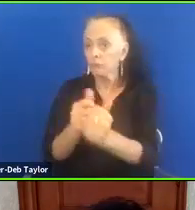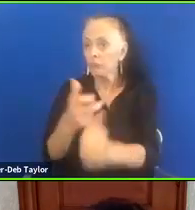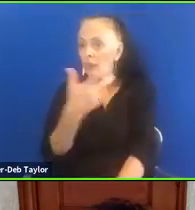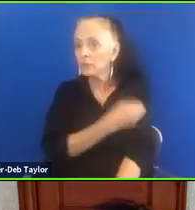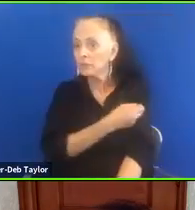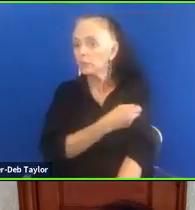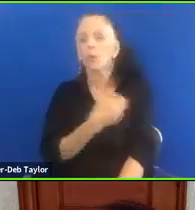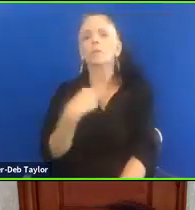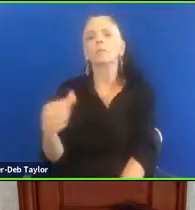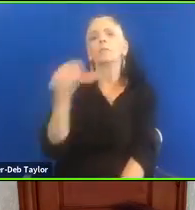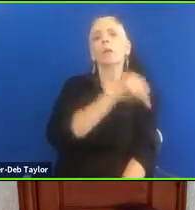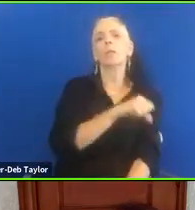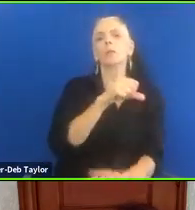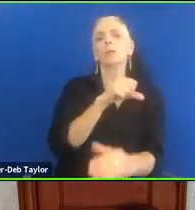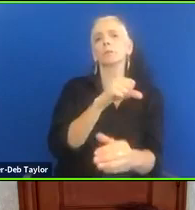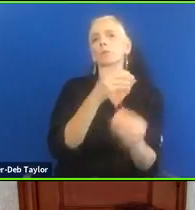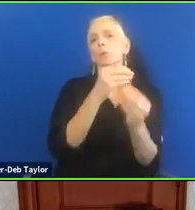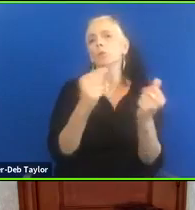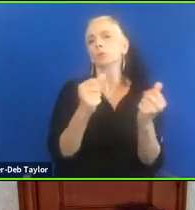alternative solution?